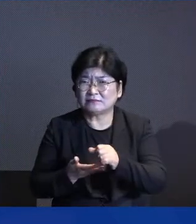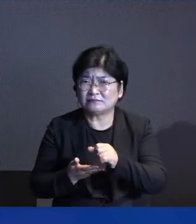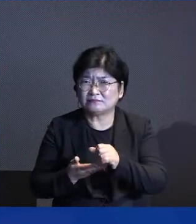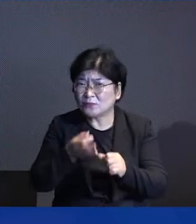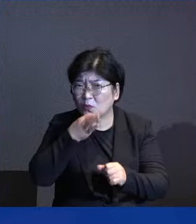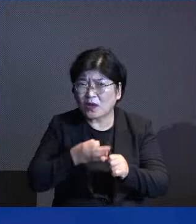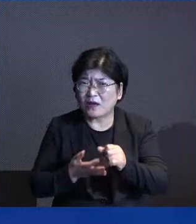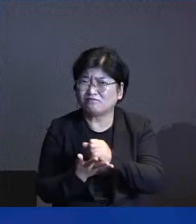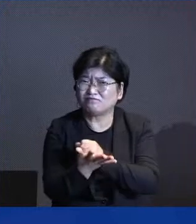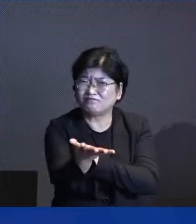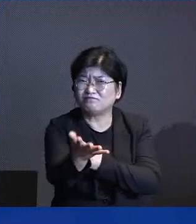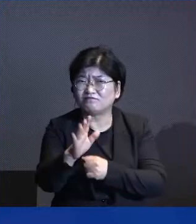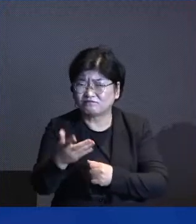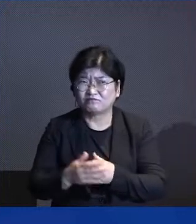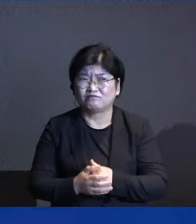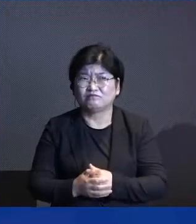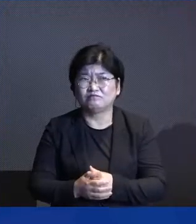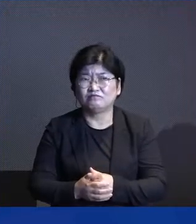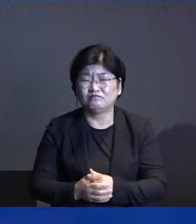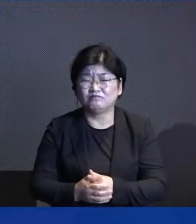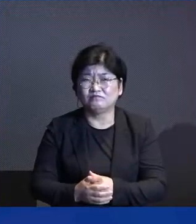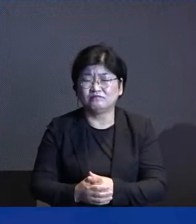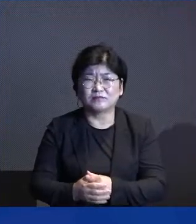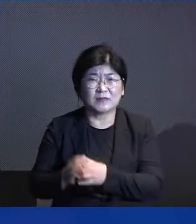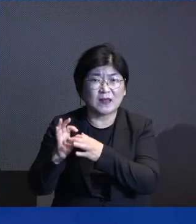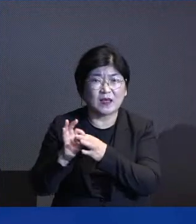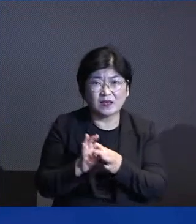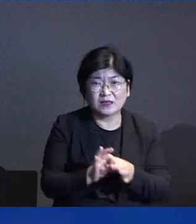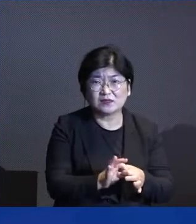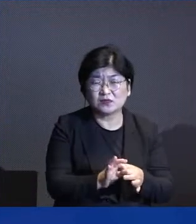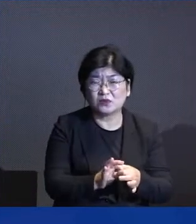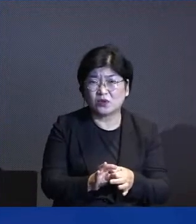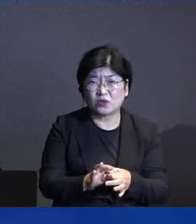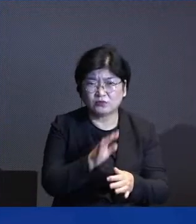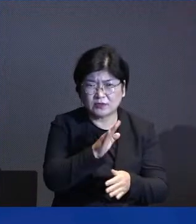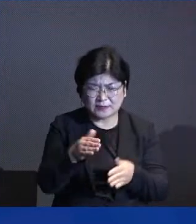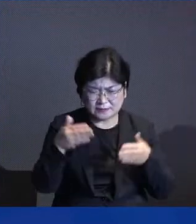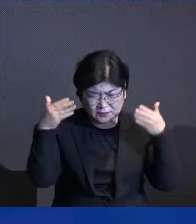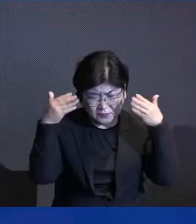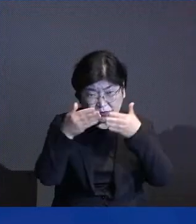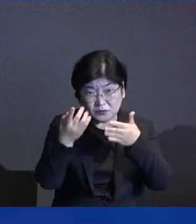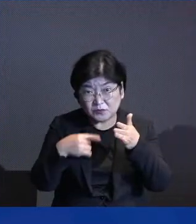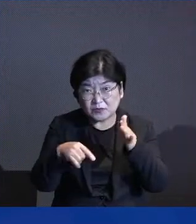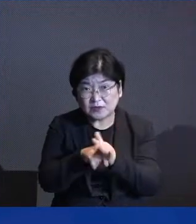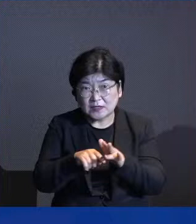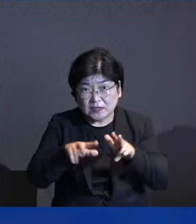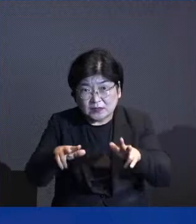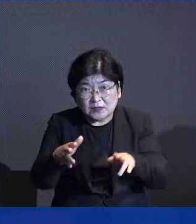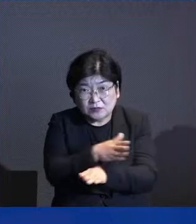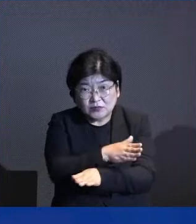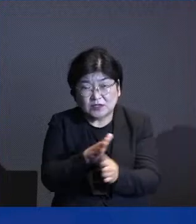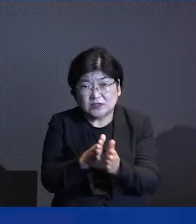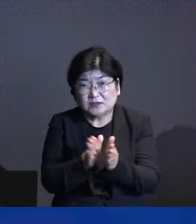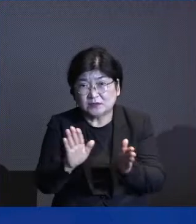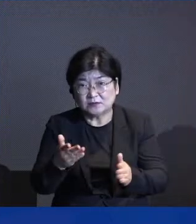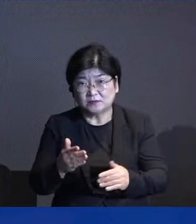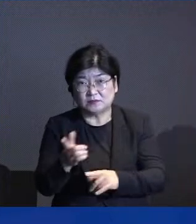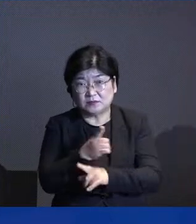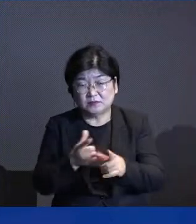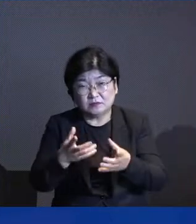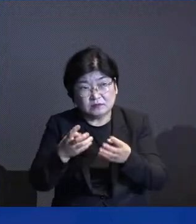if we have to keep our antenna open, we have to do it now, because more and more people will be coming with the